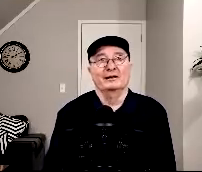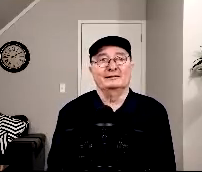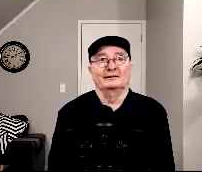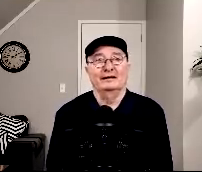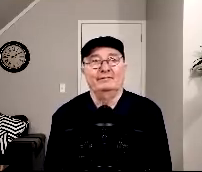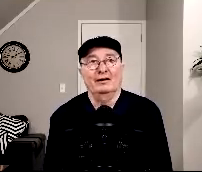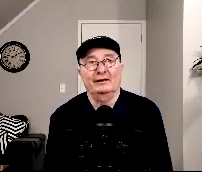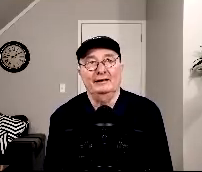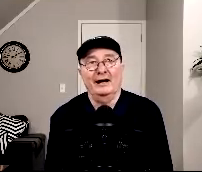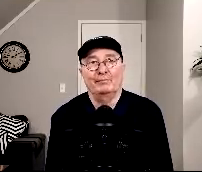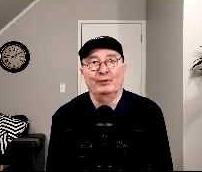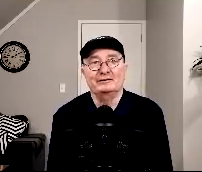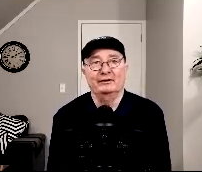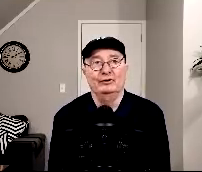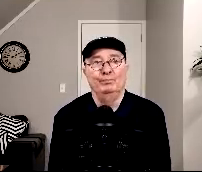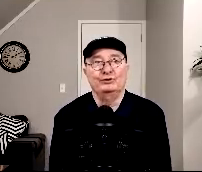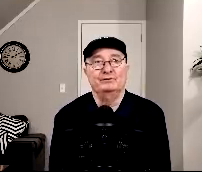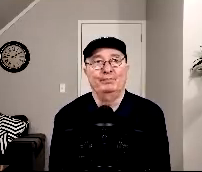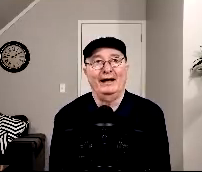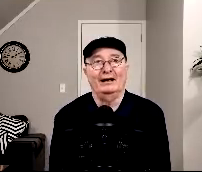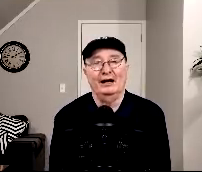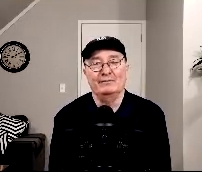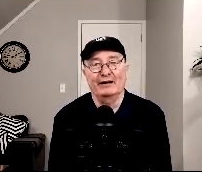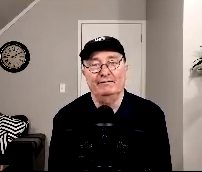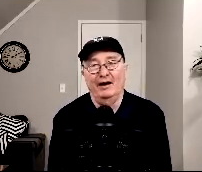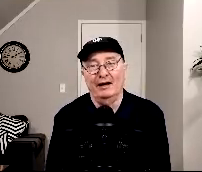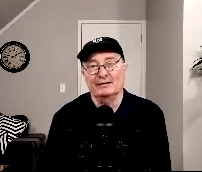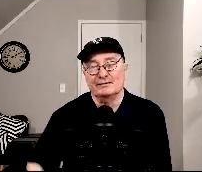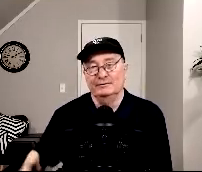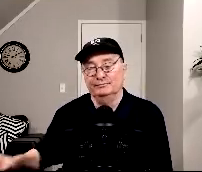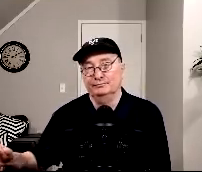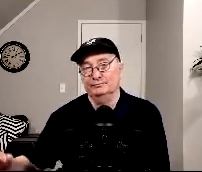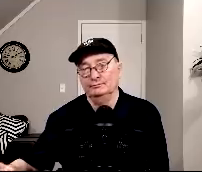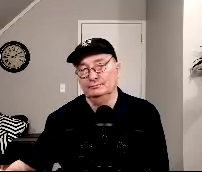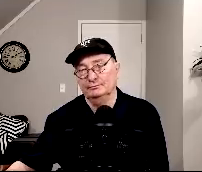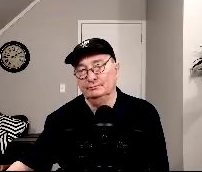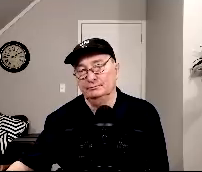the militant left like Ayanna Presley who pushes Black Lives Matter violence.